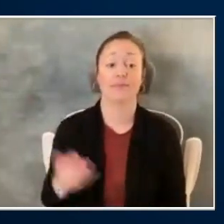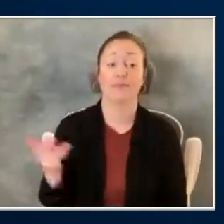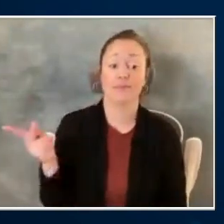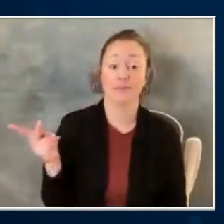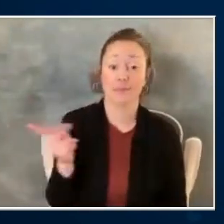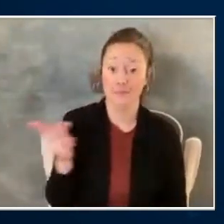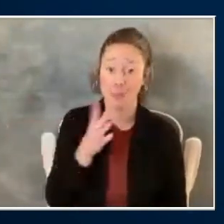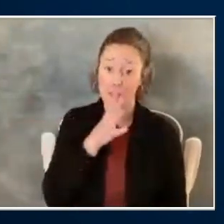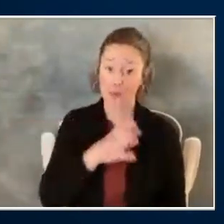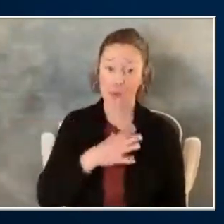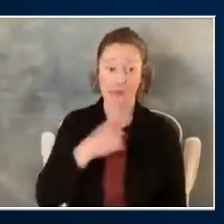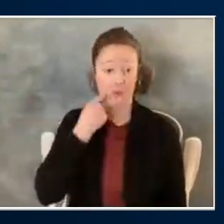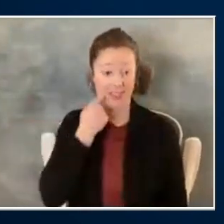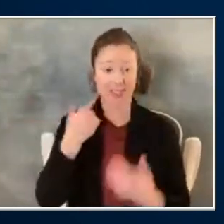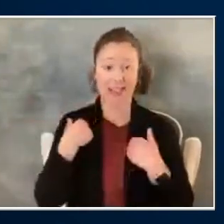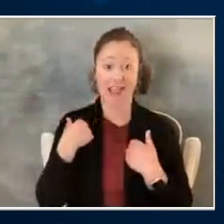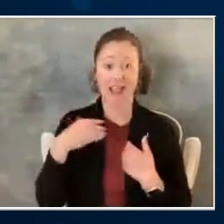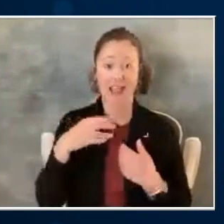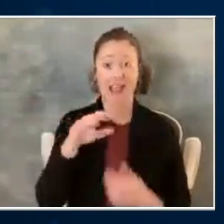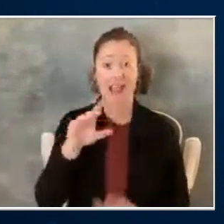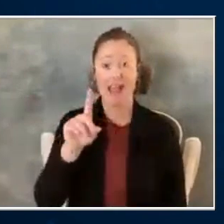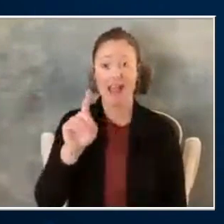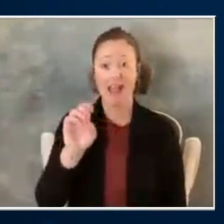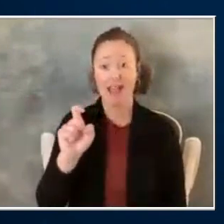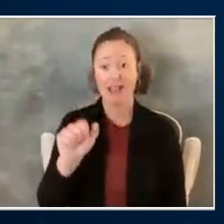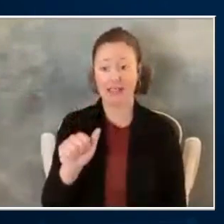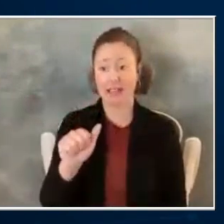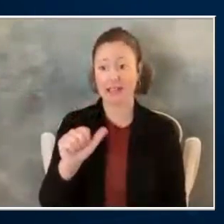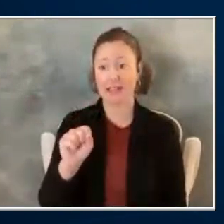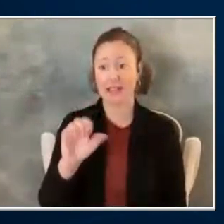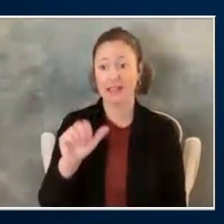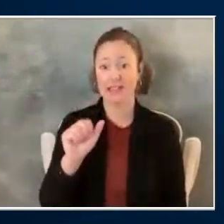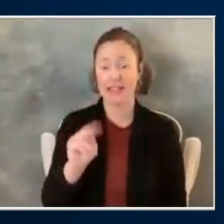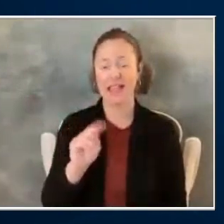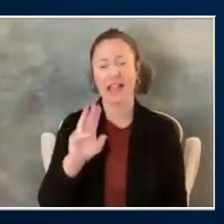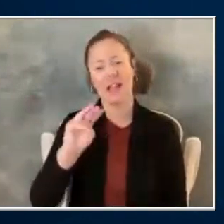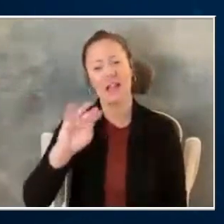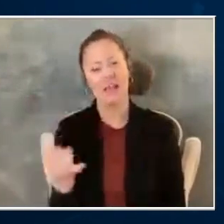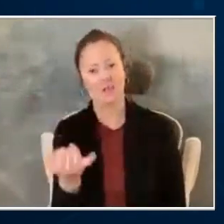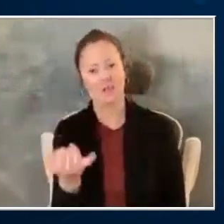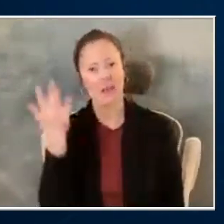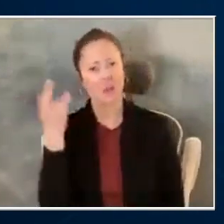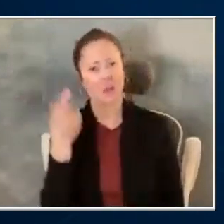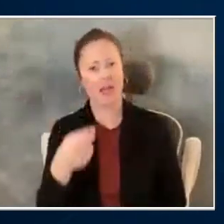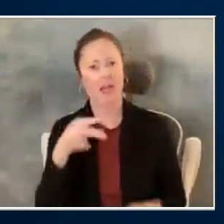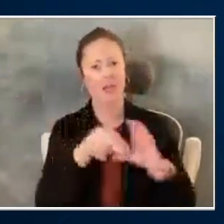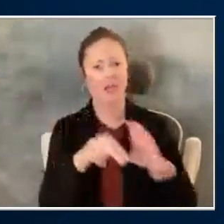scan. MJ, we're going to start with you. Why were you sent to get a DEXA scan?